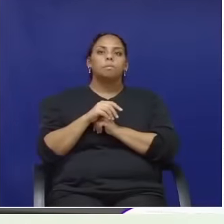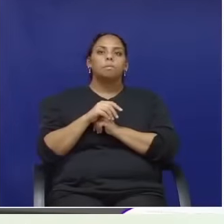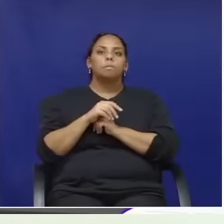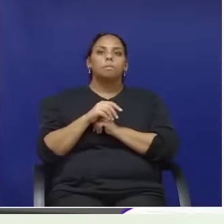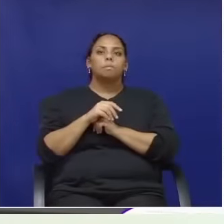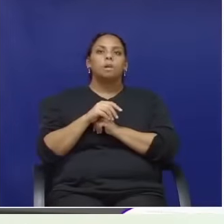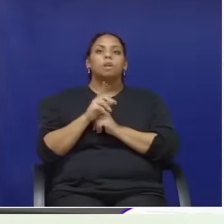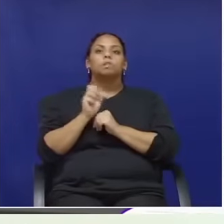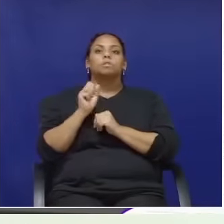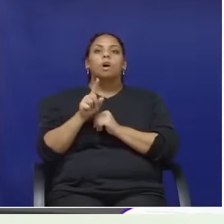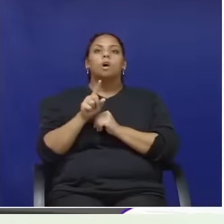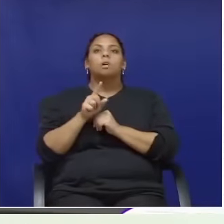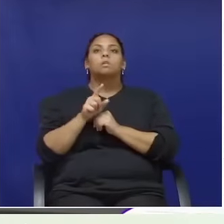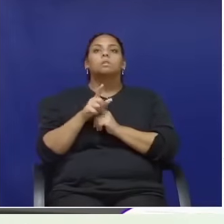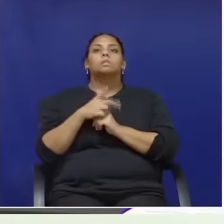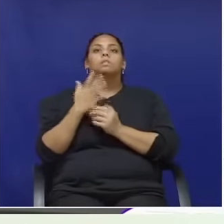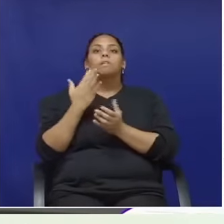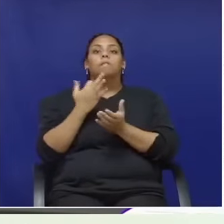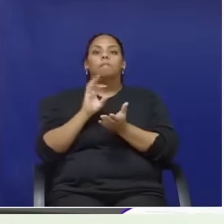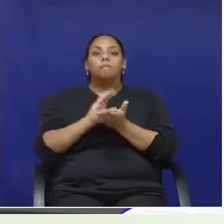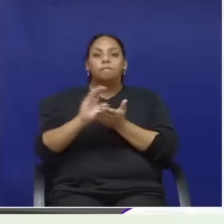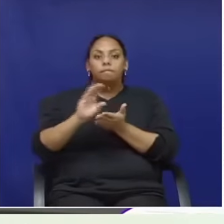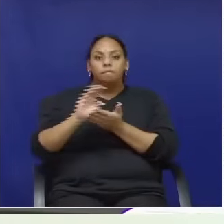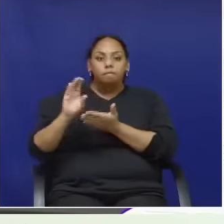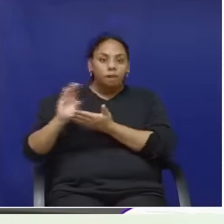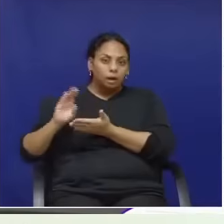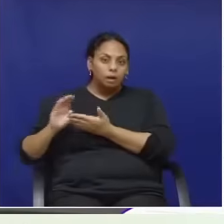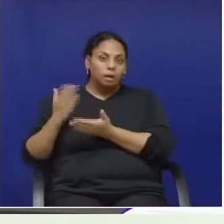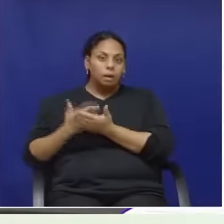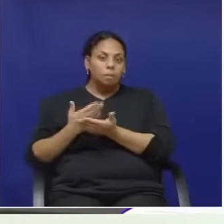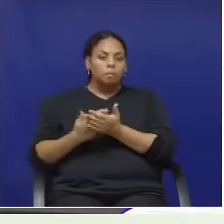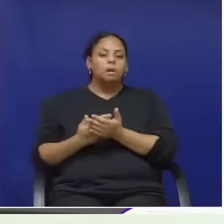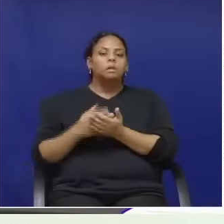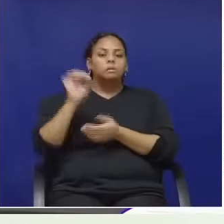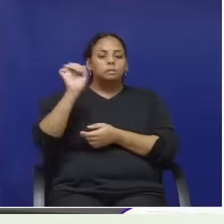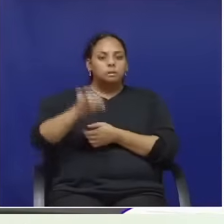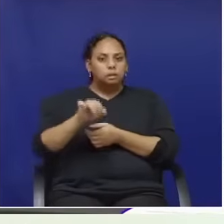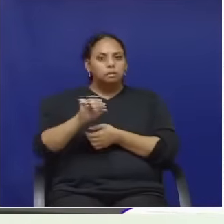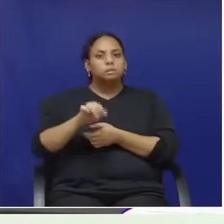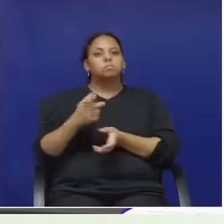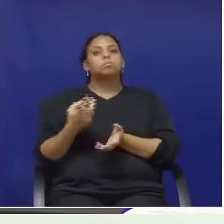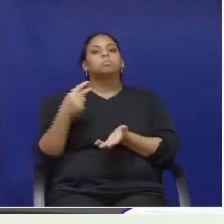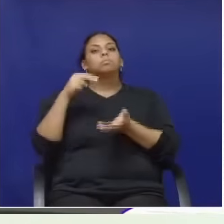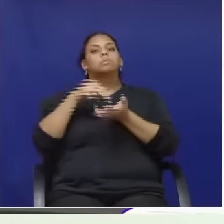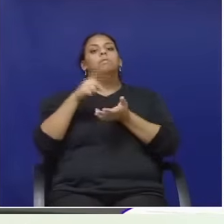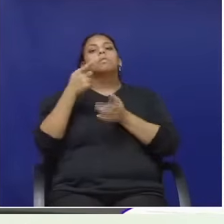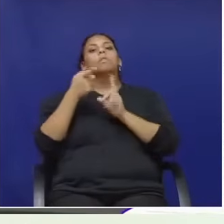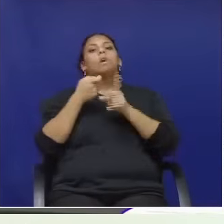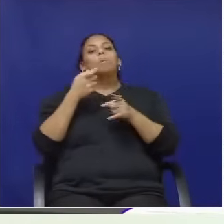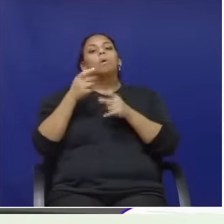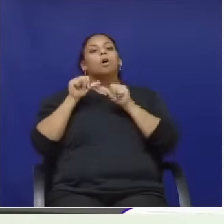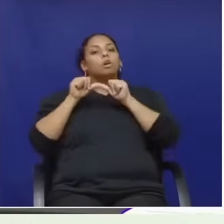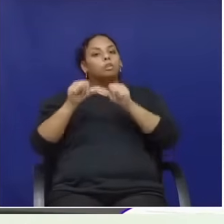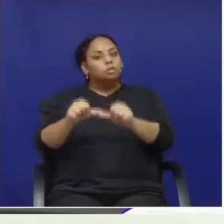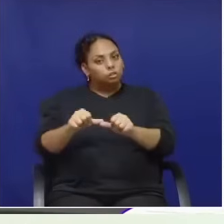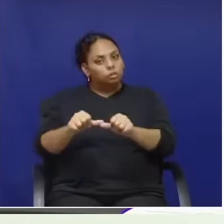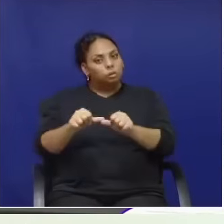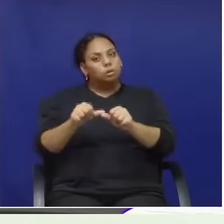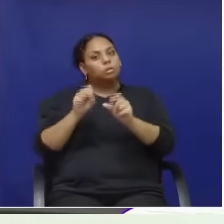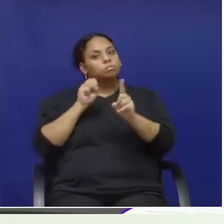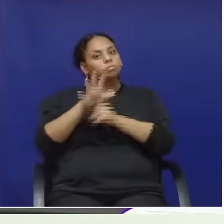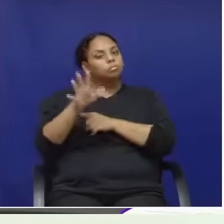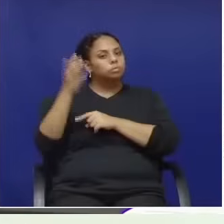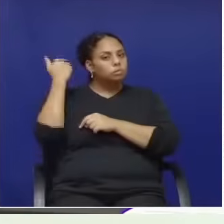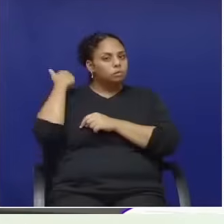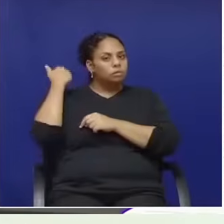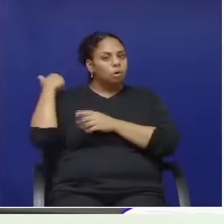As far as the funding of operational capabilities, yes, arising from the continuous engagement